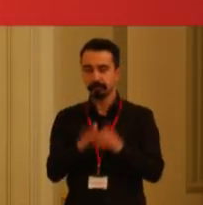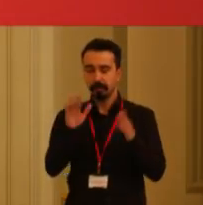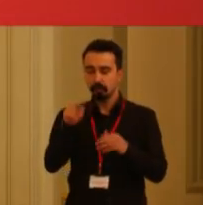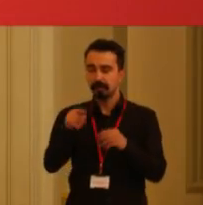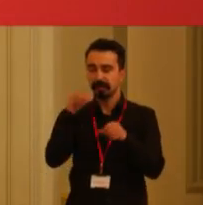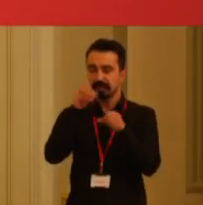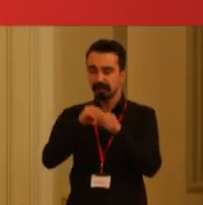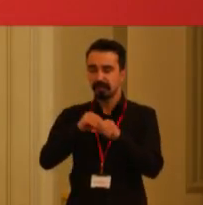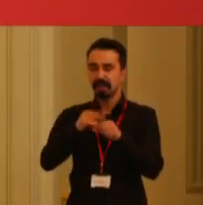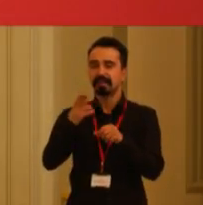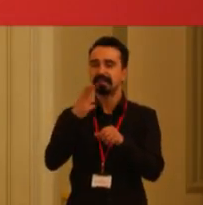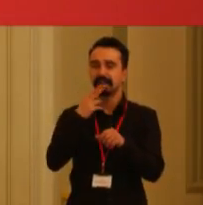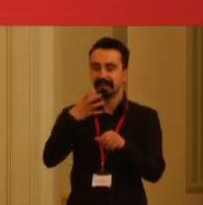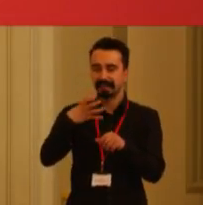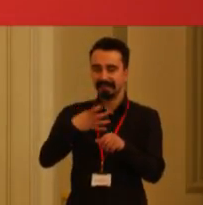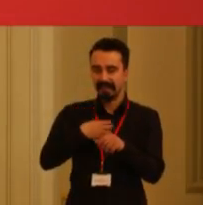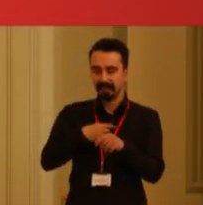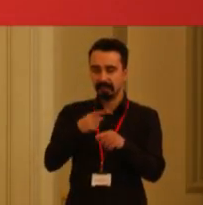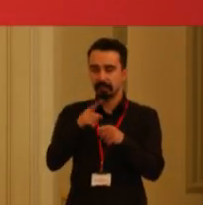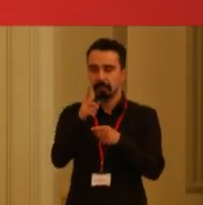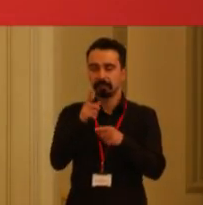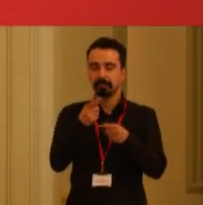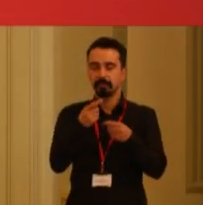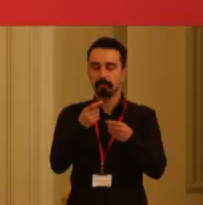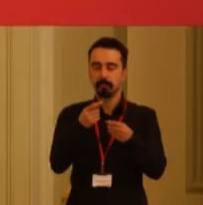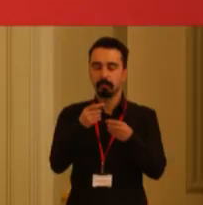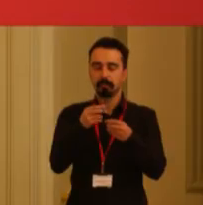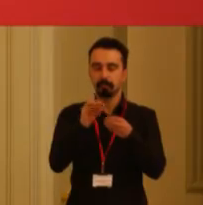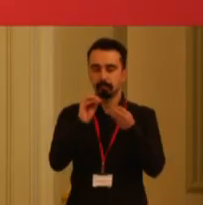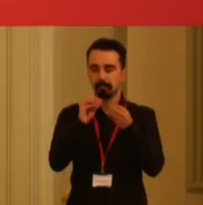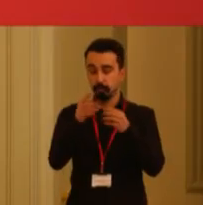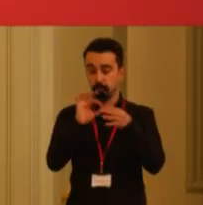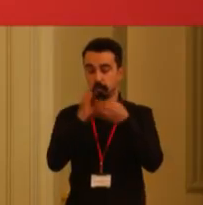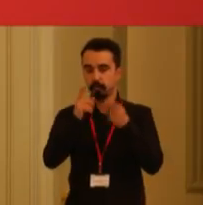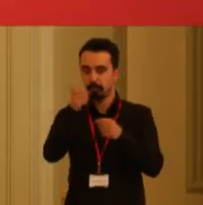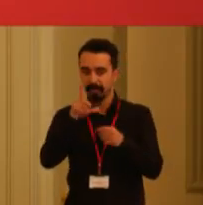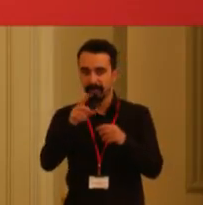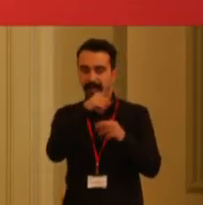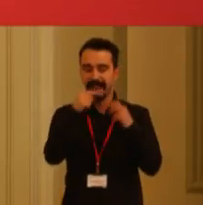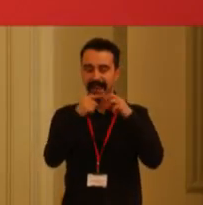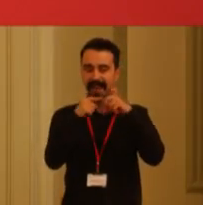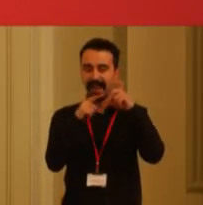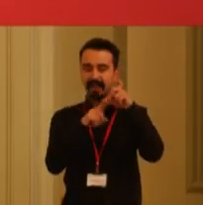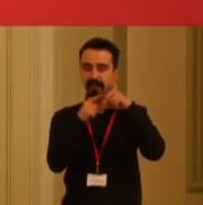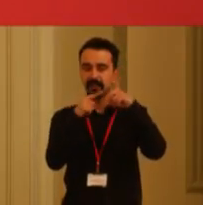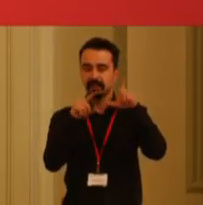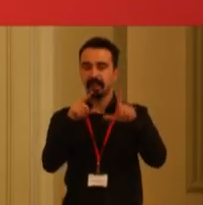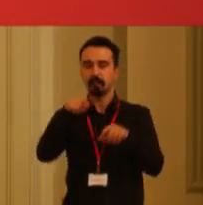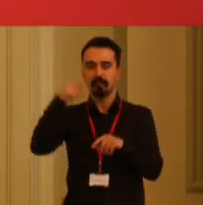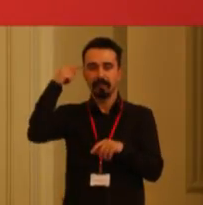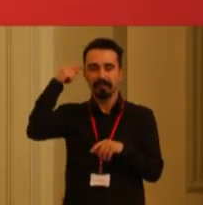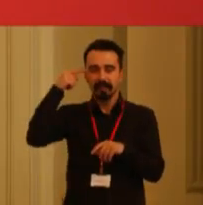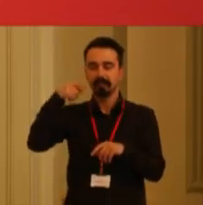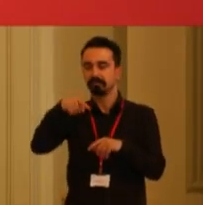pressure, daddy pressure. But to deal with it, I think women are now building different ways and means. And it's this